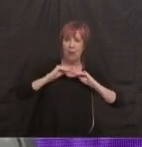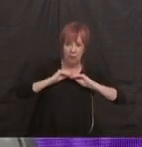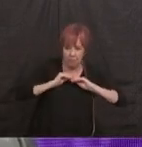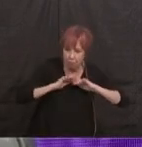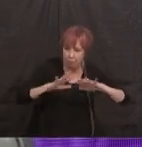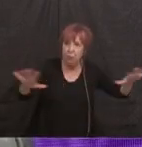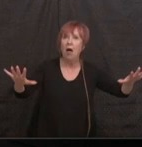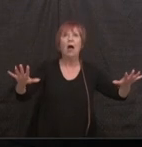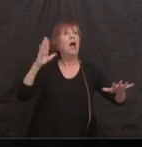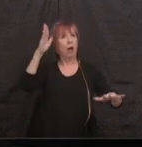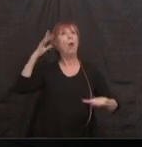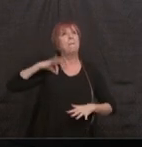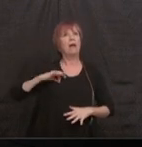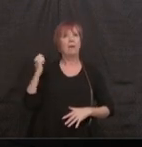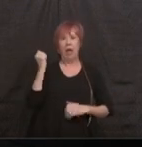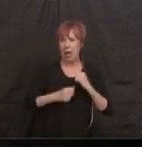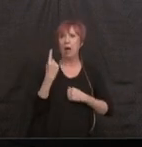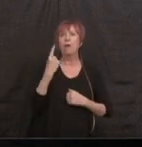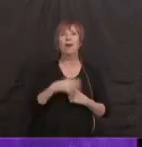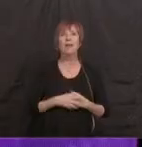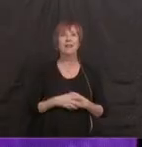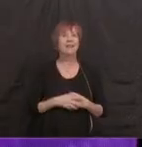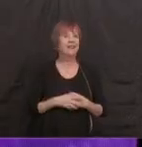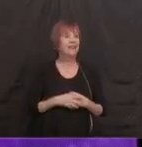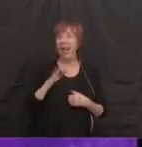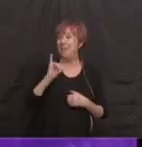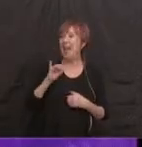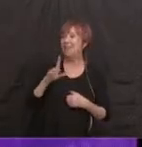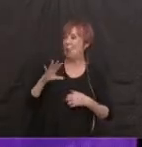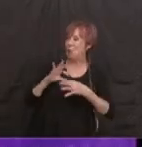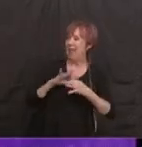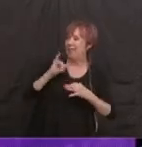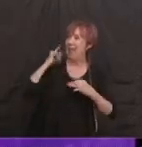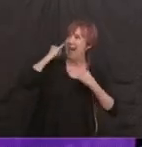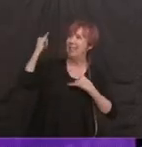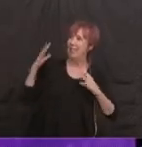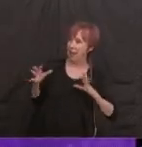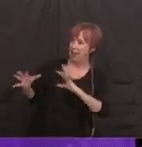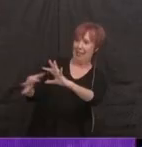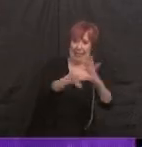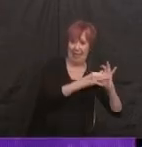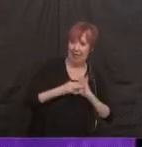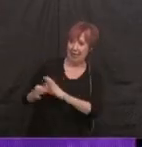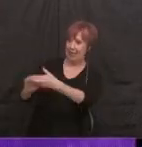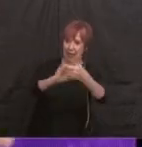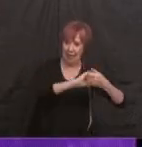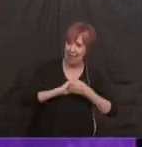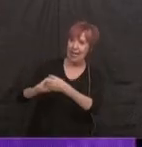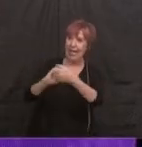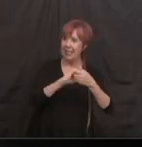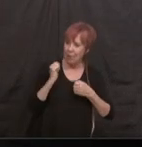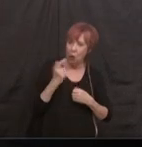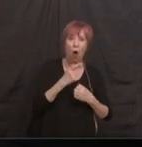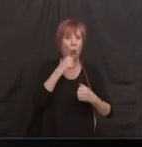the better for everyone. And that's, I think, part of the through line of connecting all of us, knowing more what's happening globally and with women globally, too. Thank you